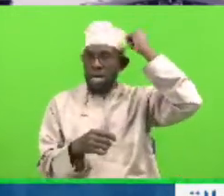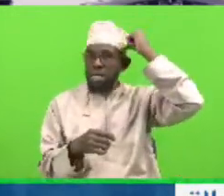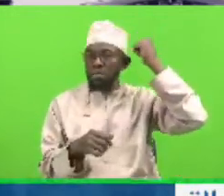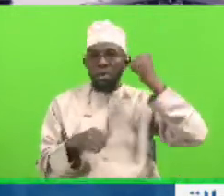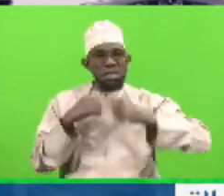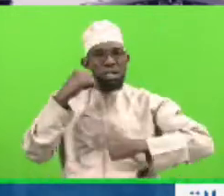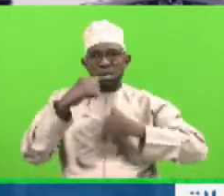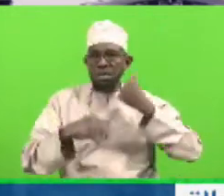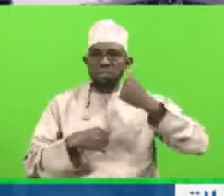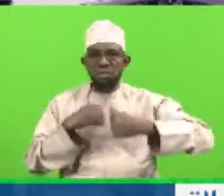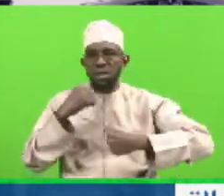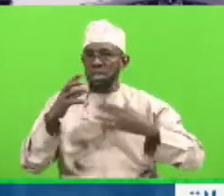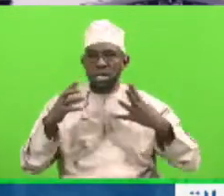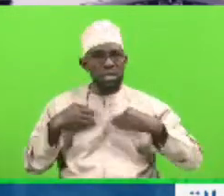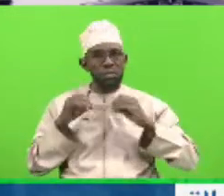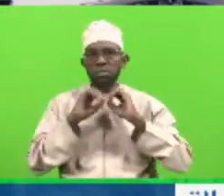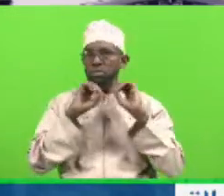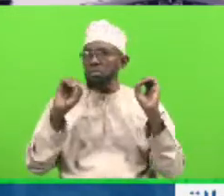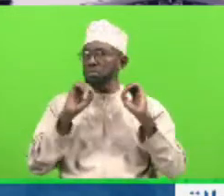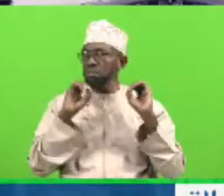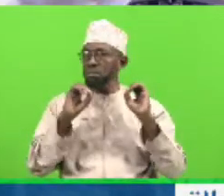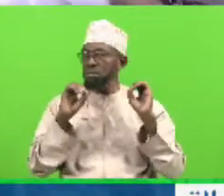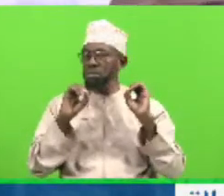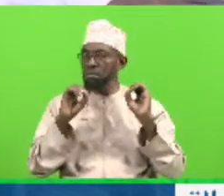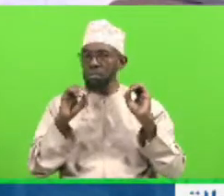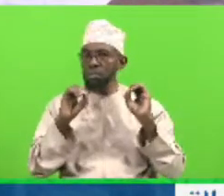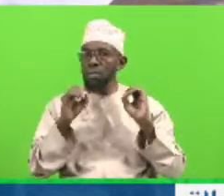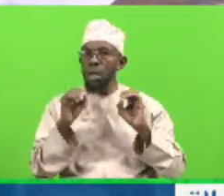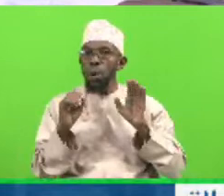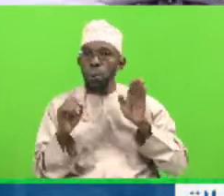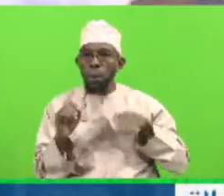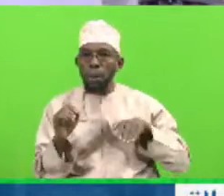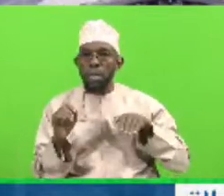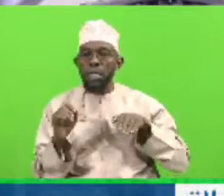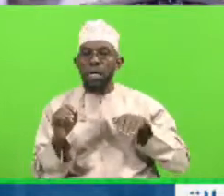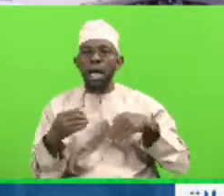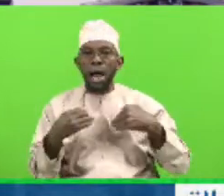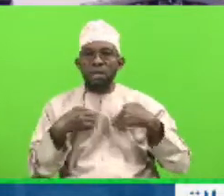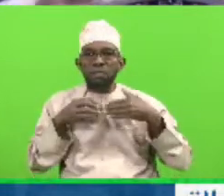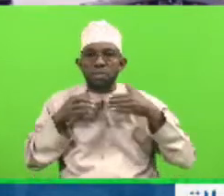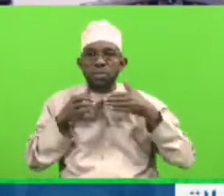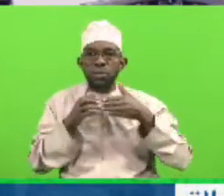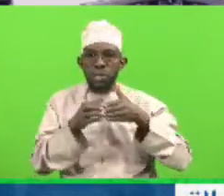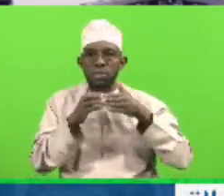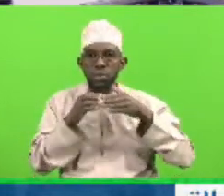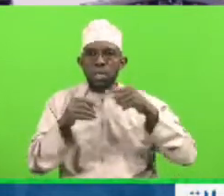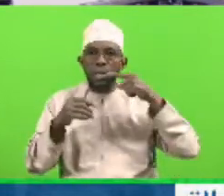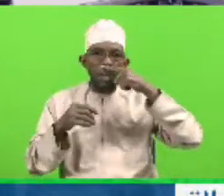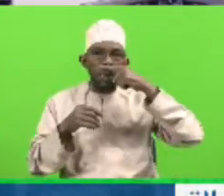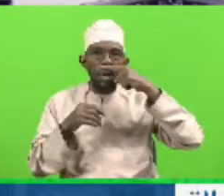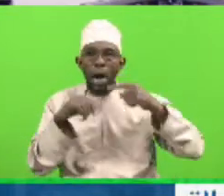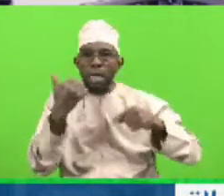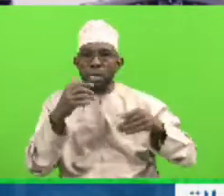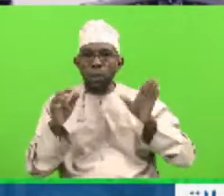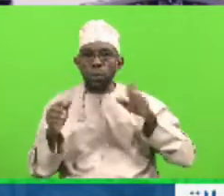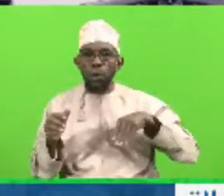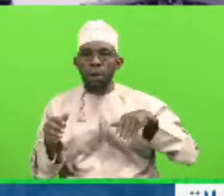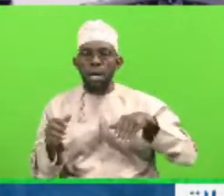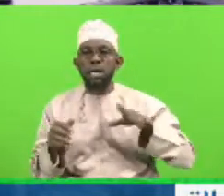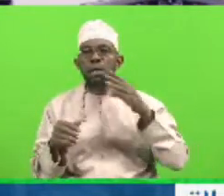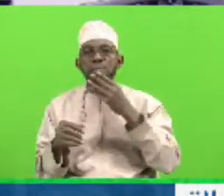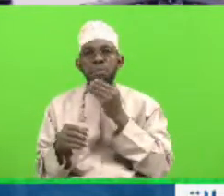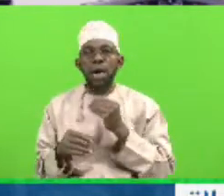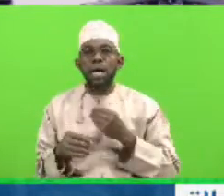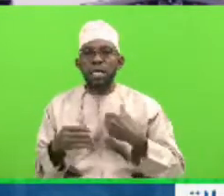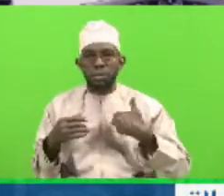act that was never known. Of a woman having a sexual relationship with another woman, or a